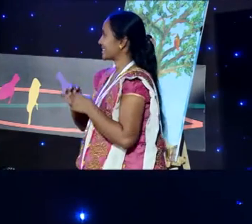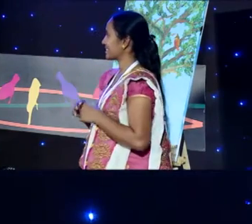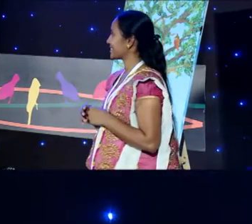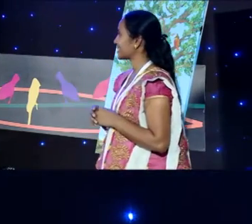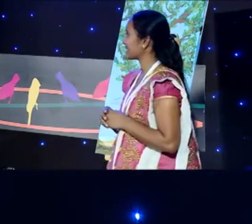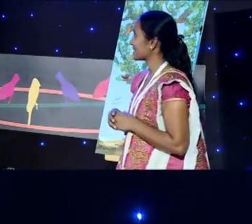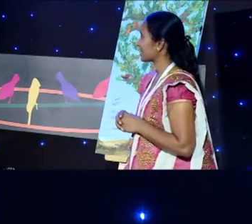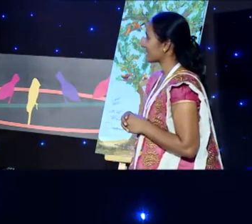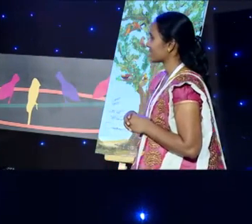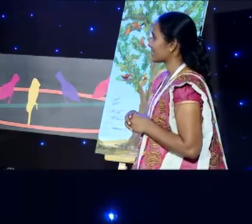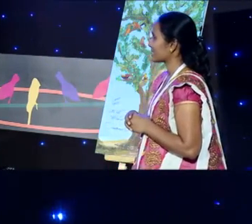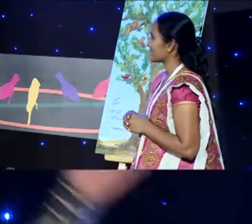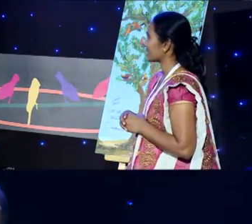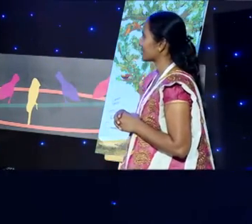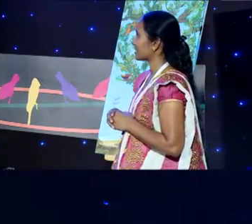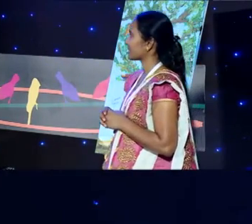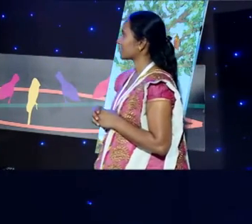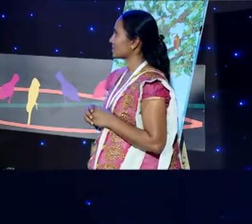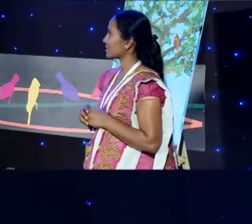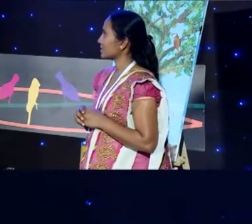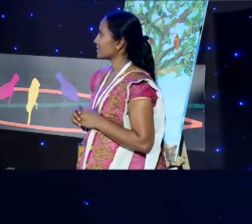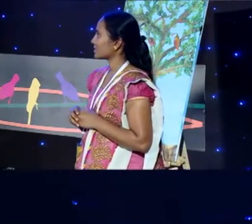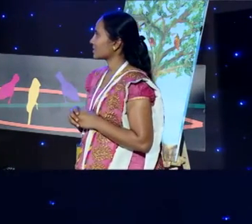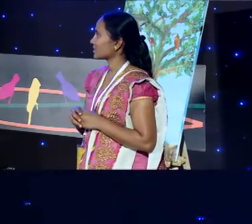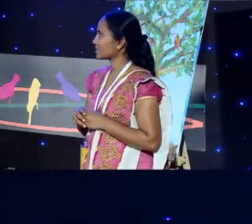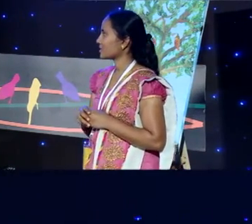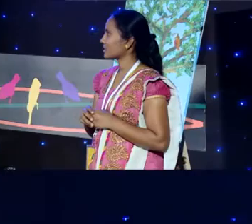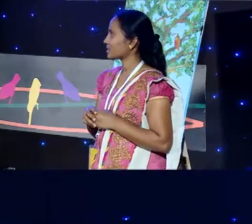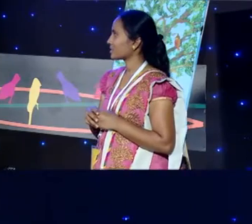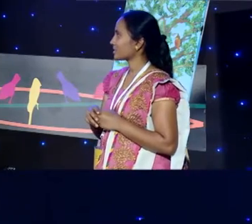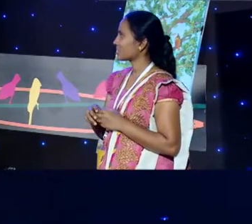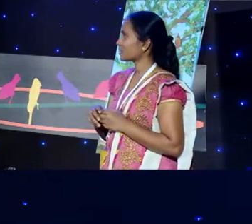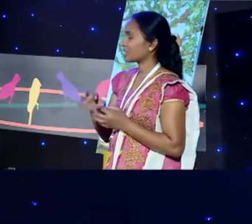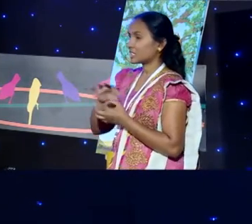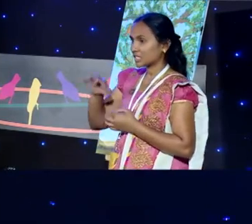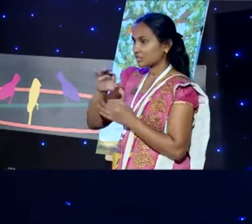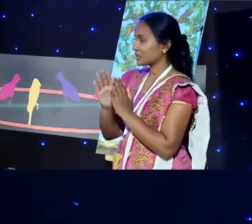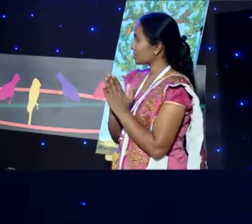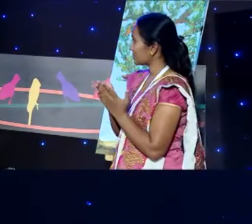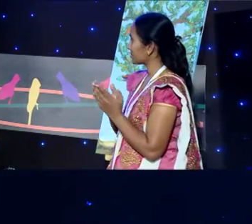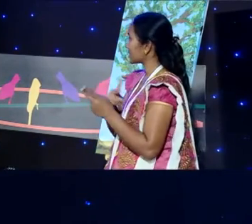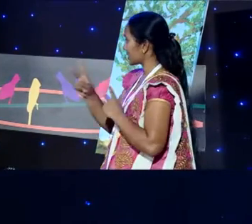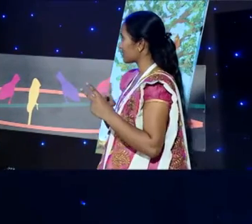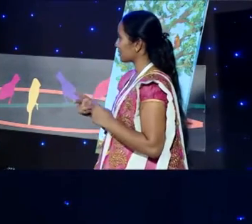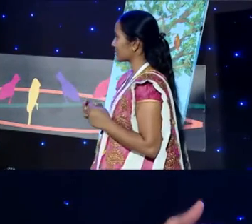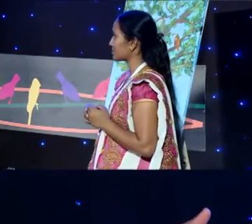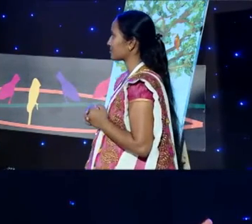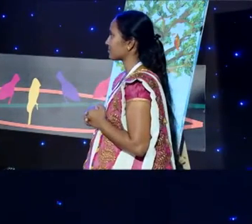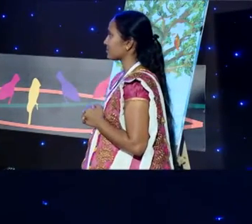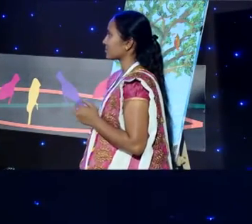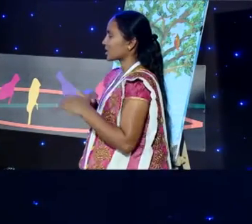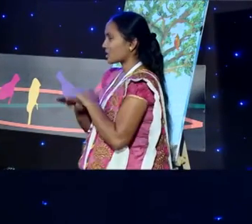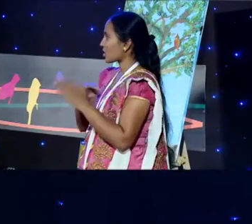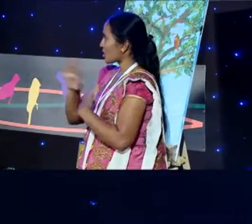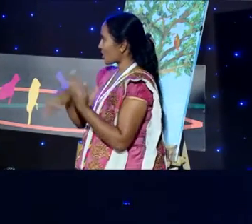list from cultural capital to experiential capital to intellectual capital, spiritual capital, so many kinds of capital. And all of